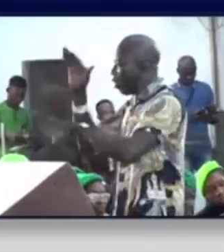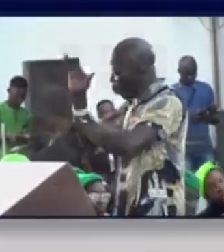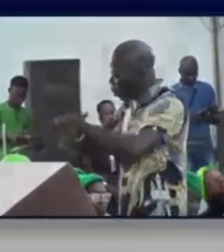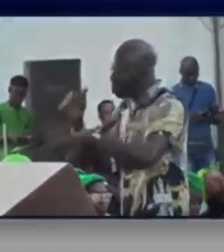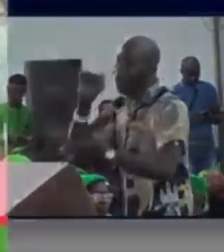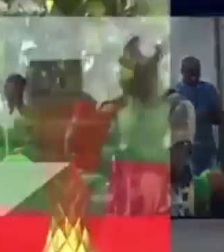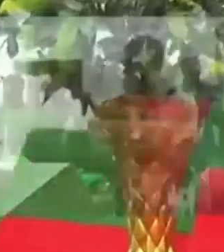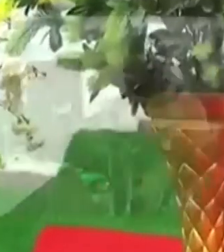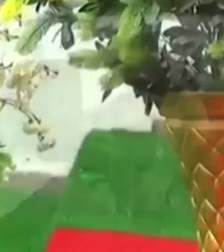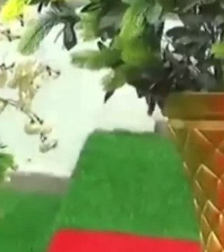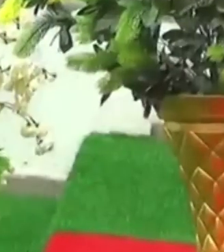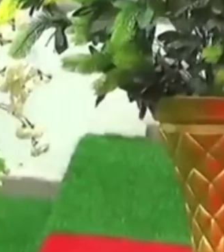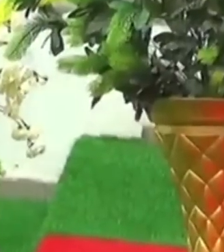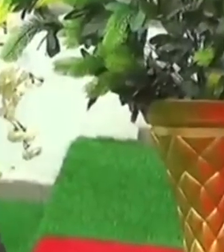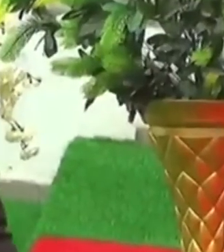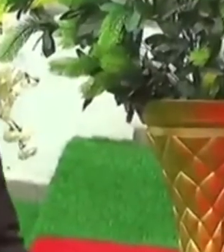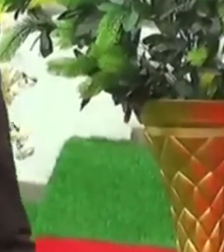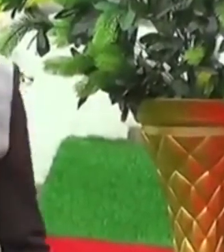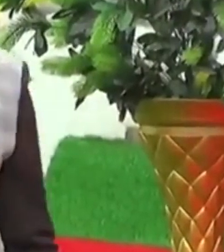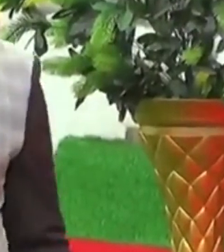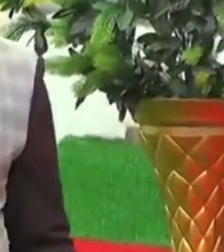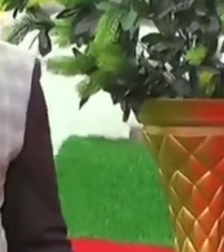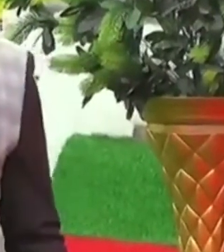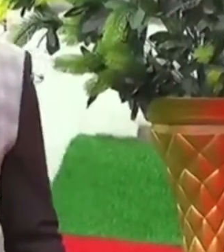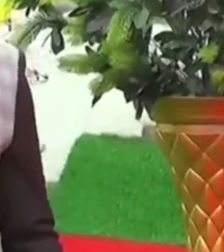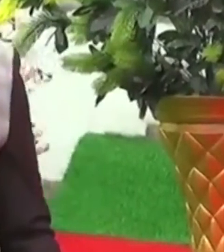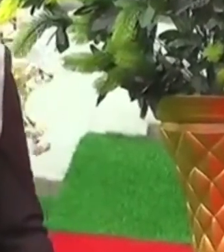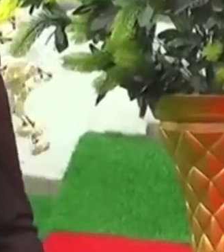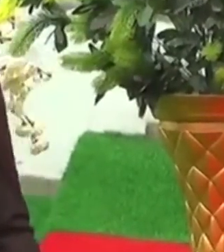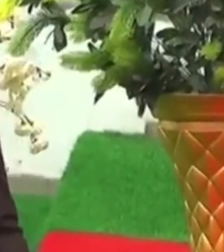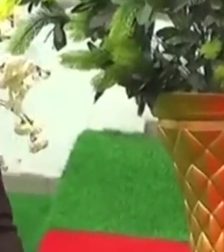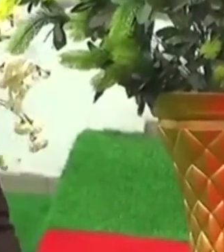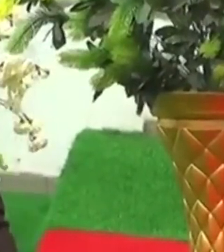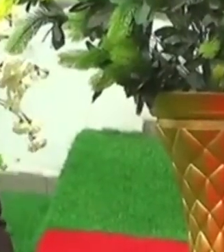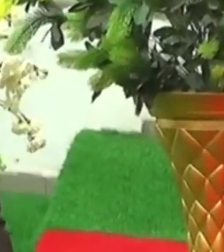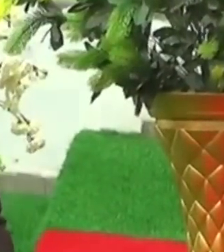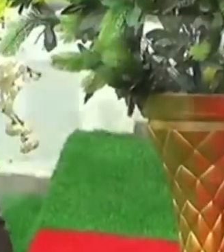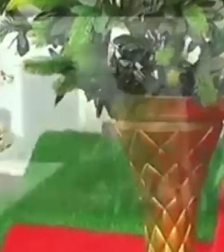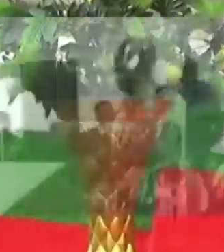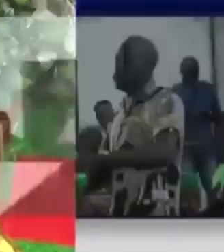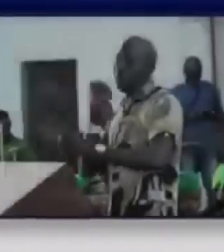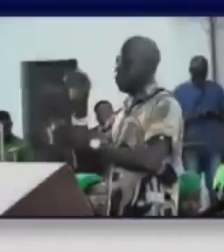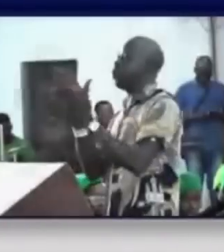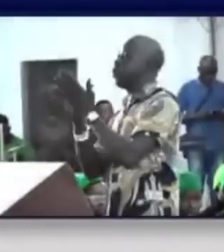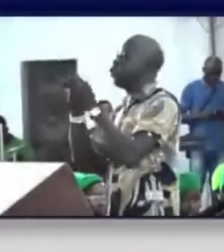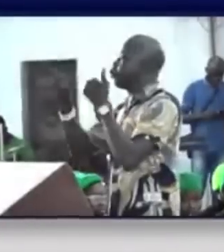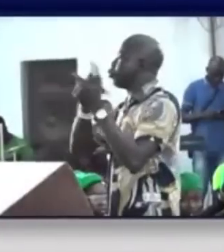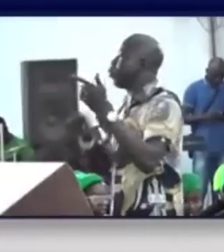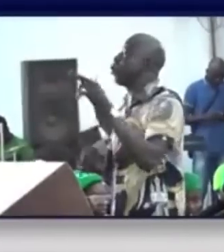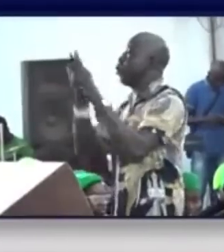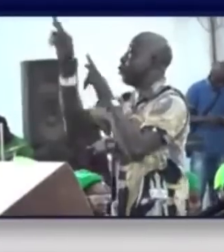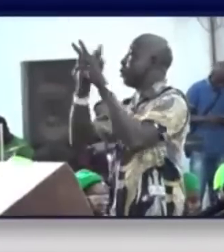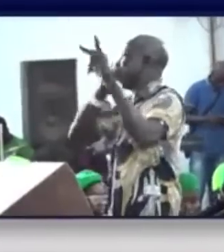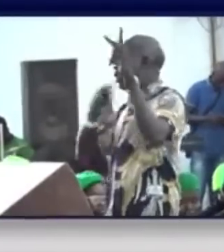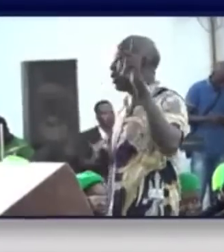she will get mercy. And because the girl has been rejected before, but when she went back the second time, she prayed unto God, Shebioba.